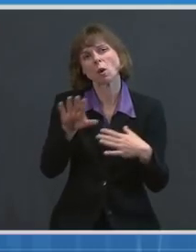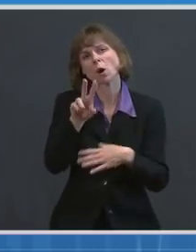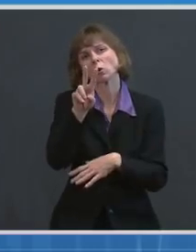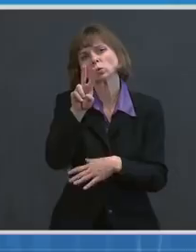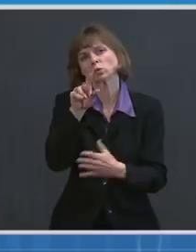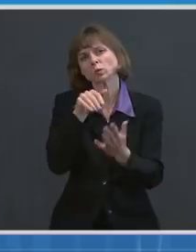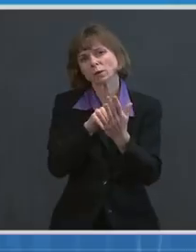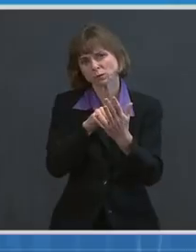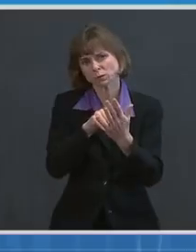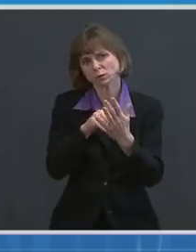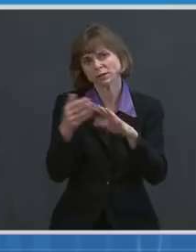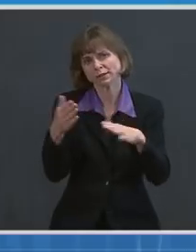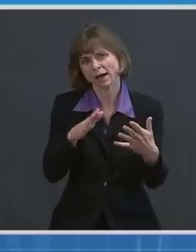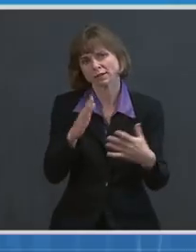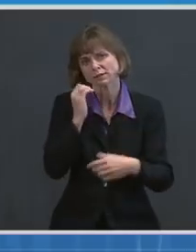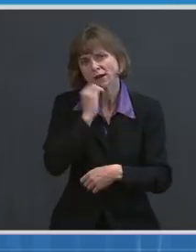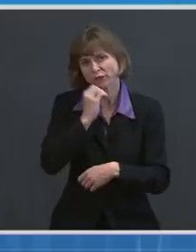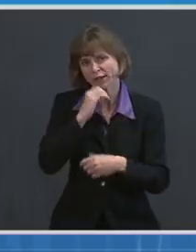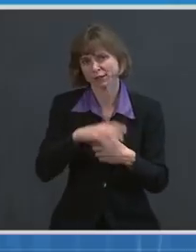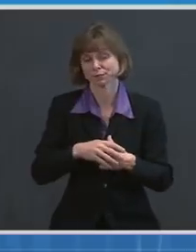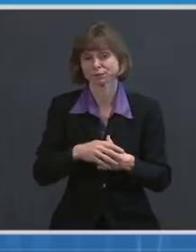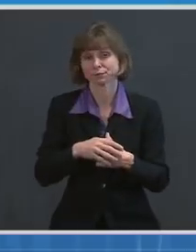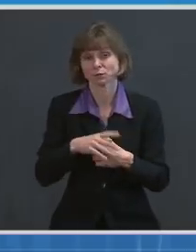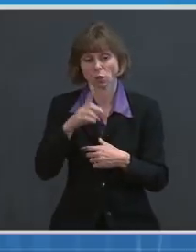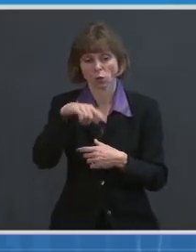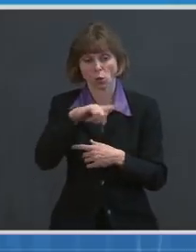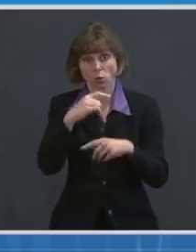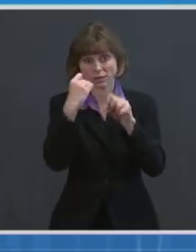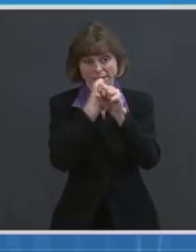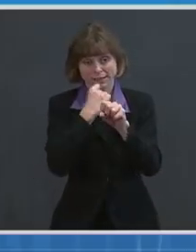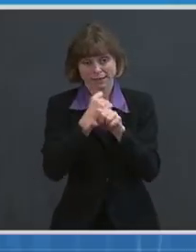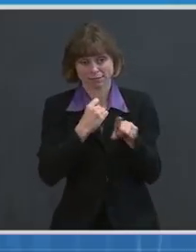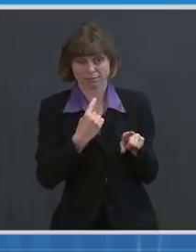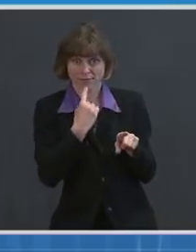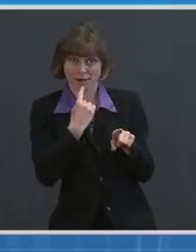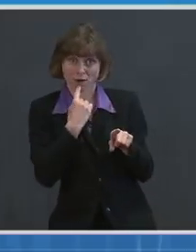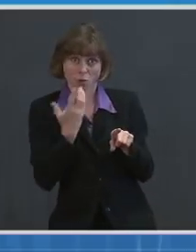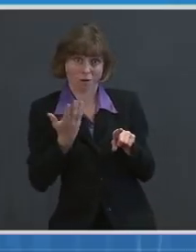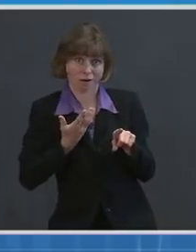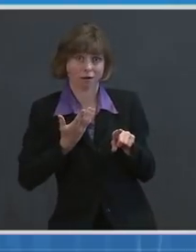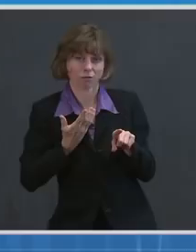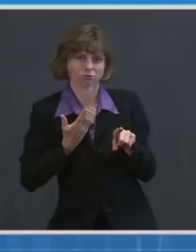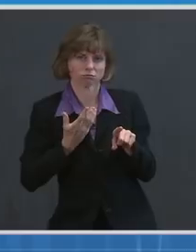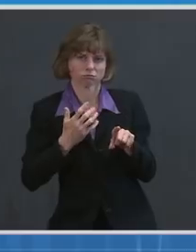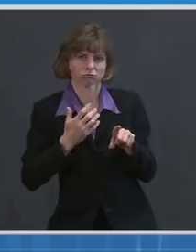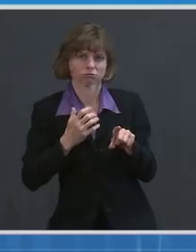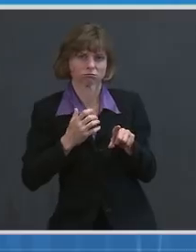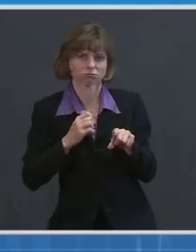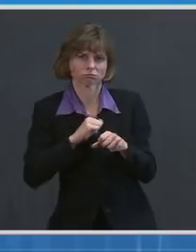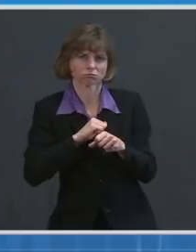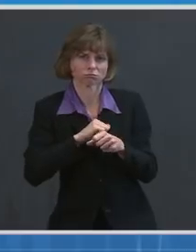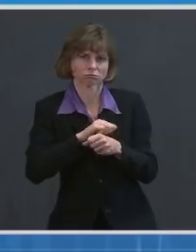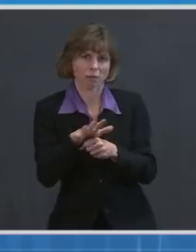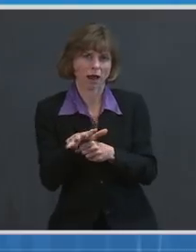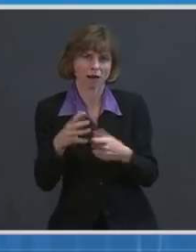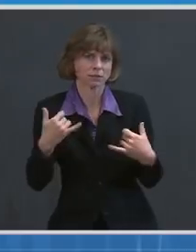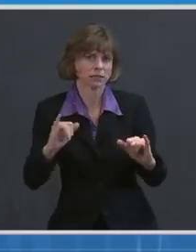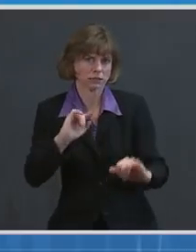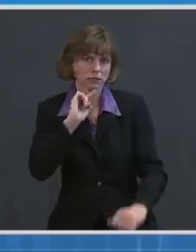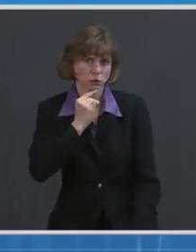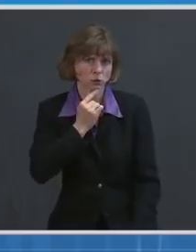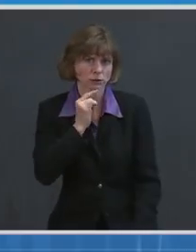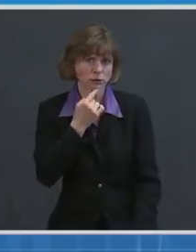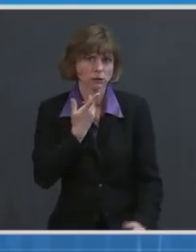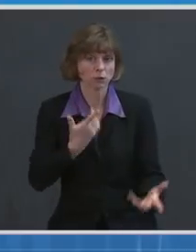deaths per day. These numbers show us that the pandemic still remains a very serious situation, with the most